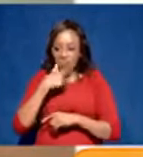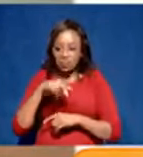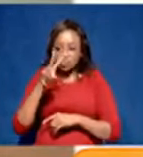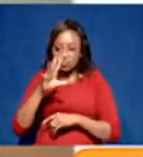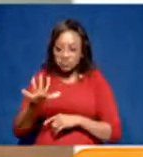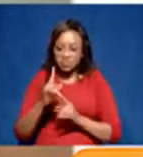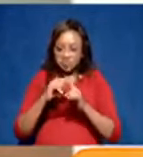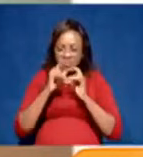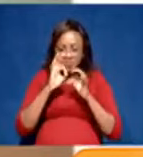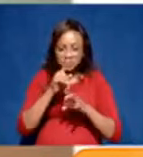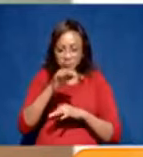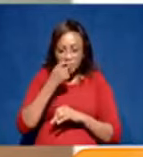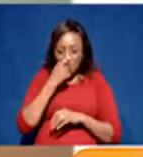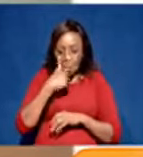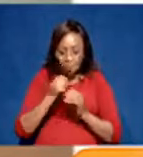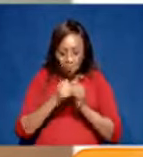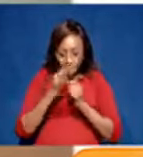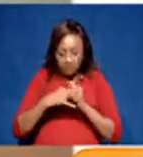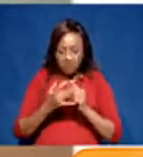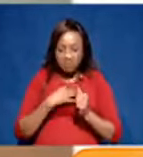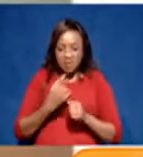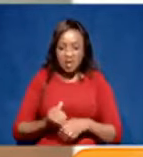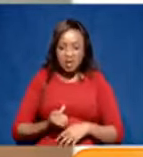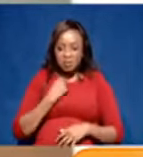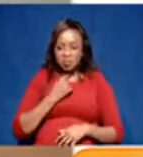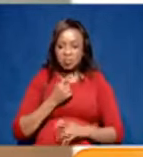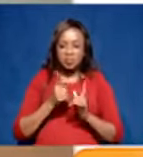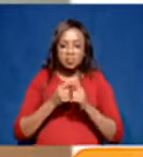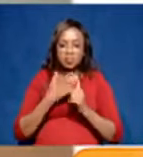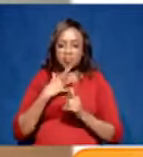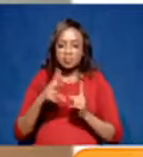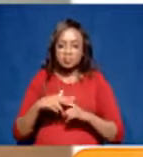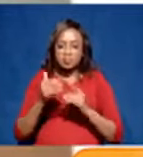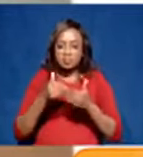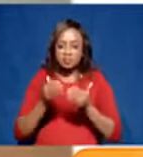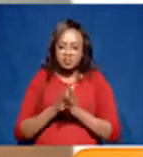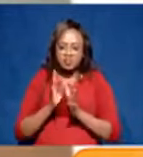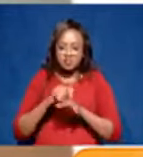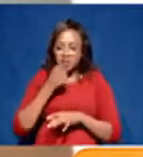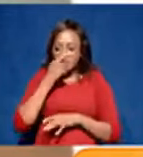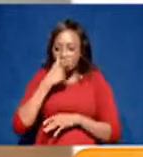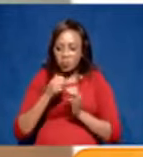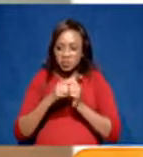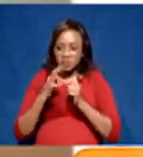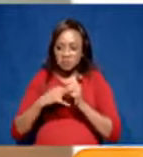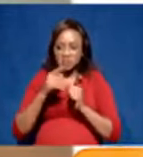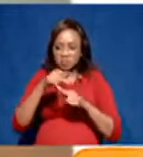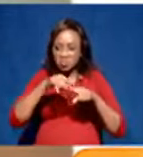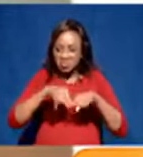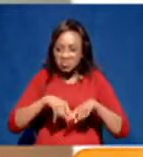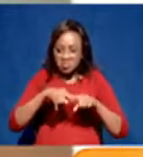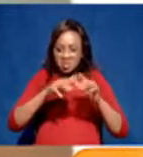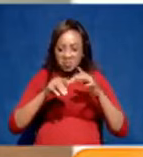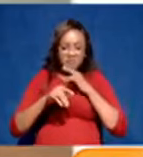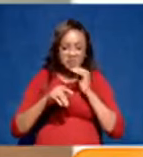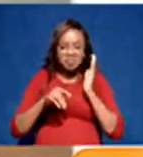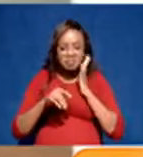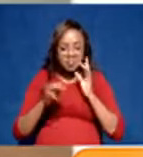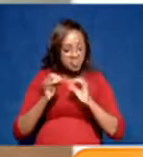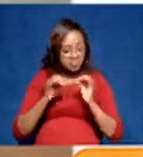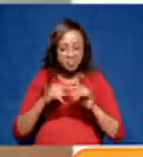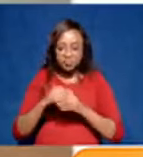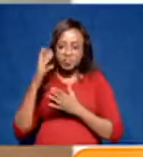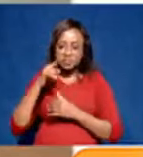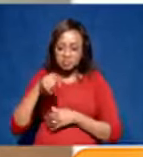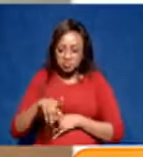18 and you are on your own, you even maybe want to start a family at 18 years, you cannot still be under your parent, and therefore you expect to register and make